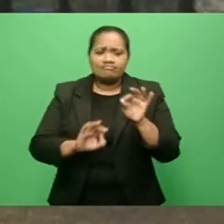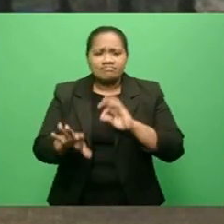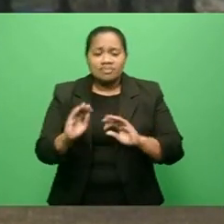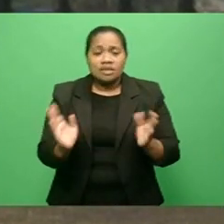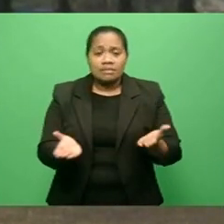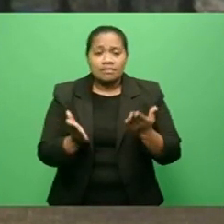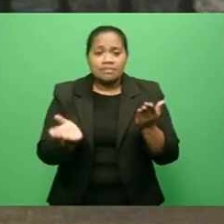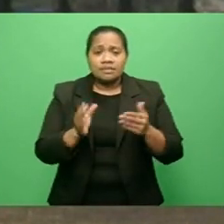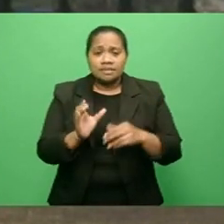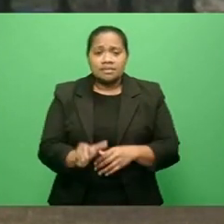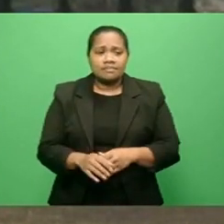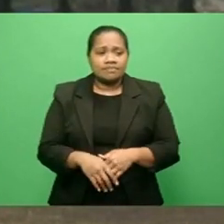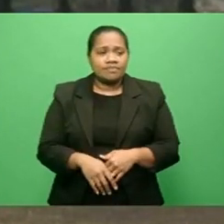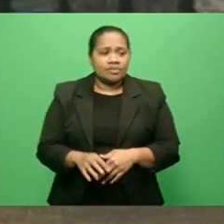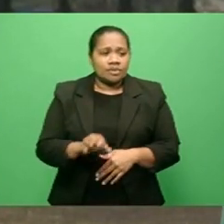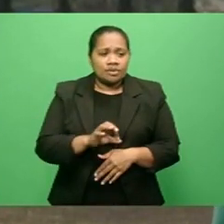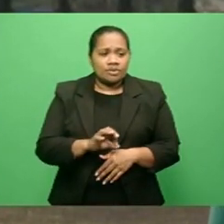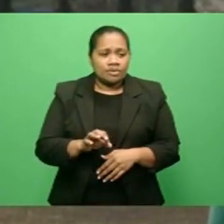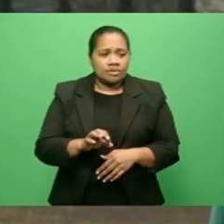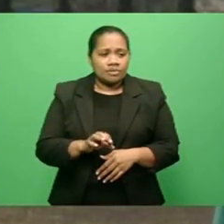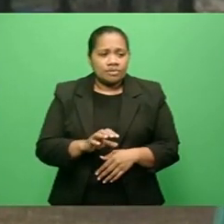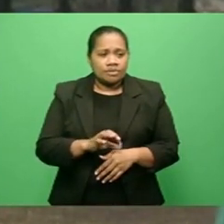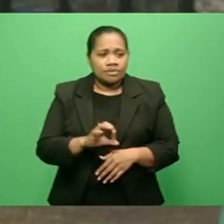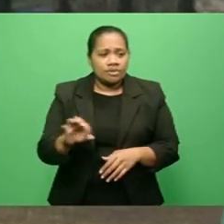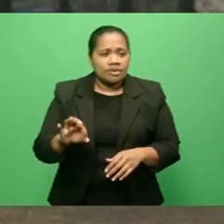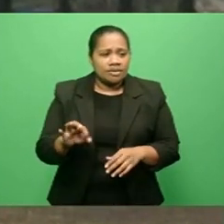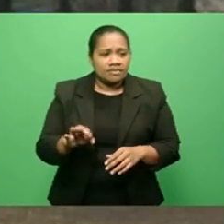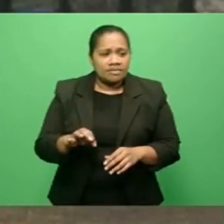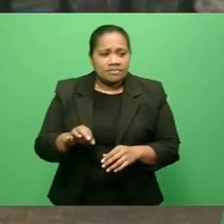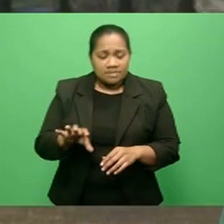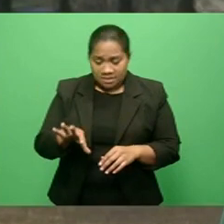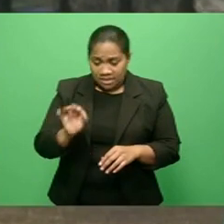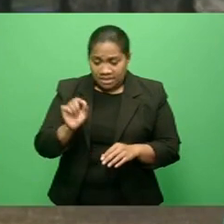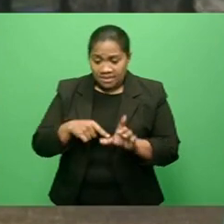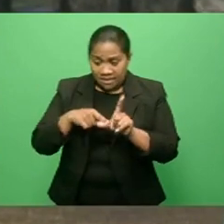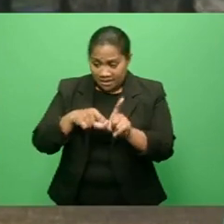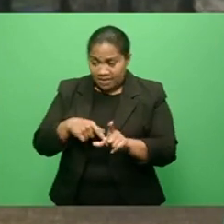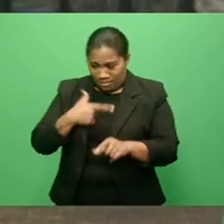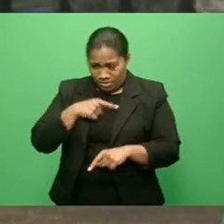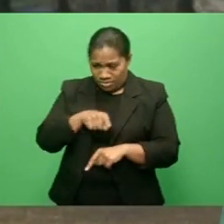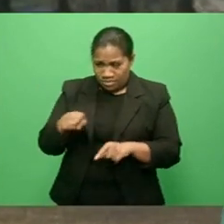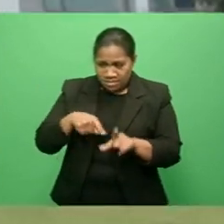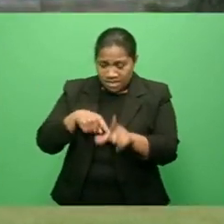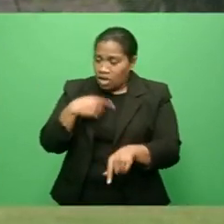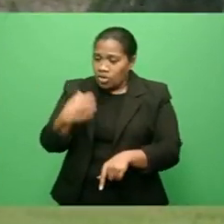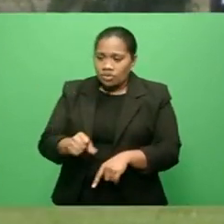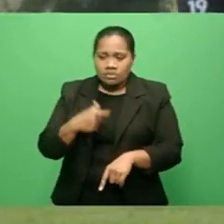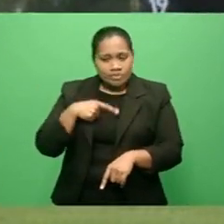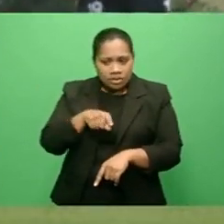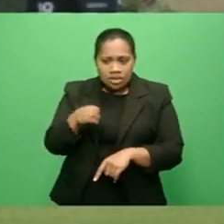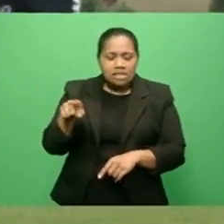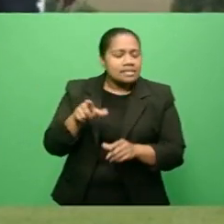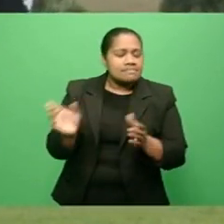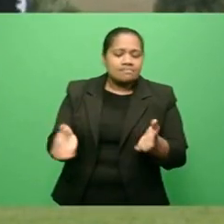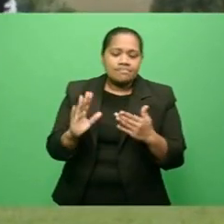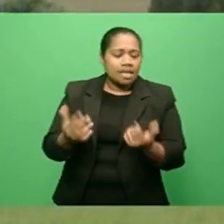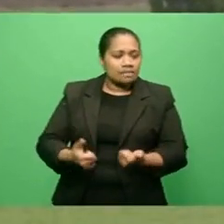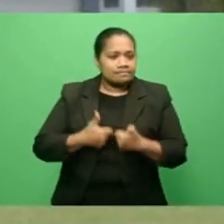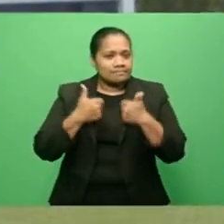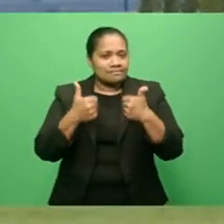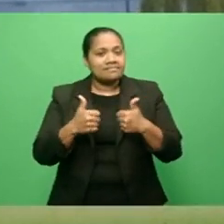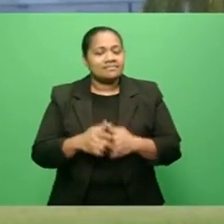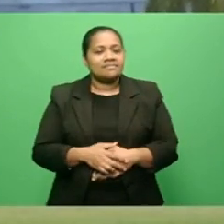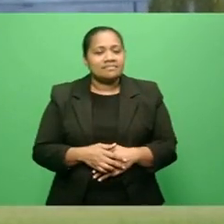not selected the young players because they are young, but we have selected them because they have been playing very well. Dunn will also be in action